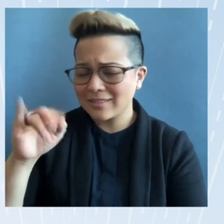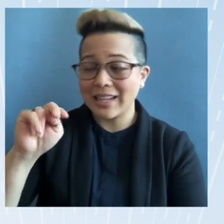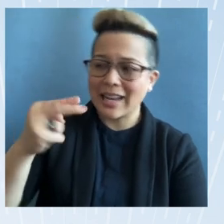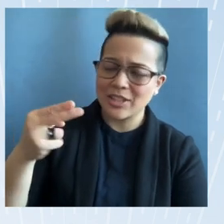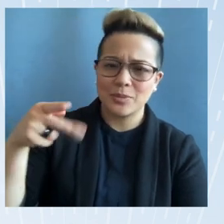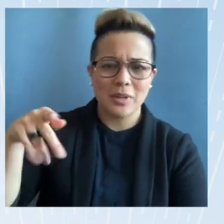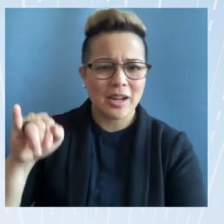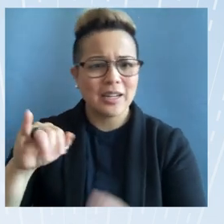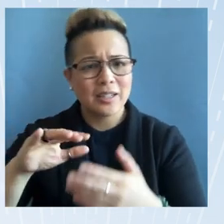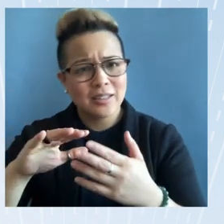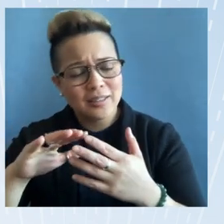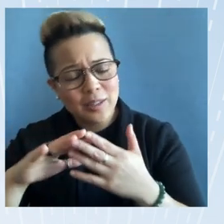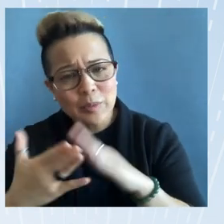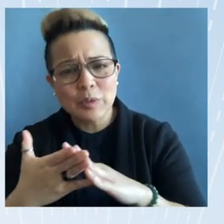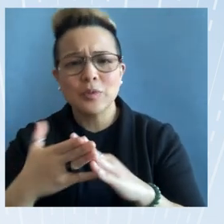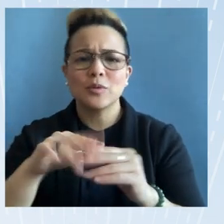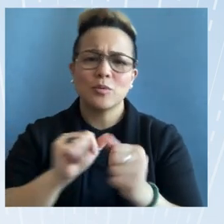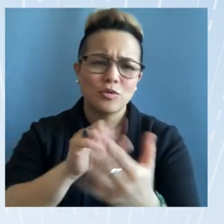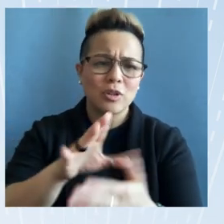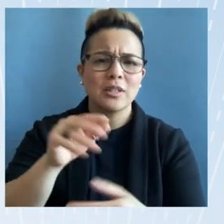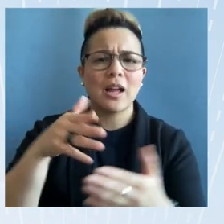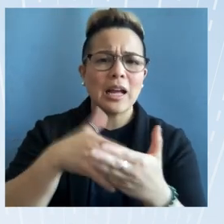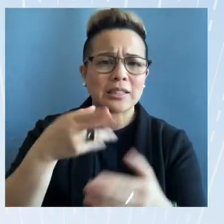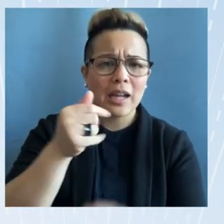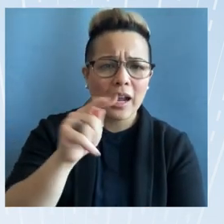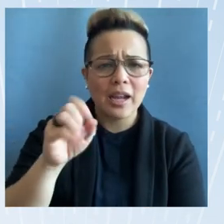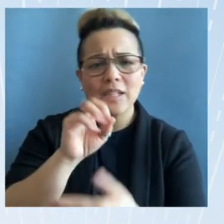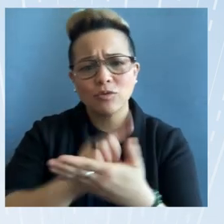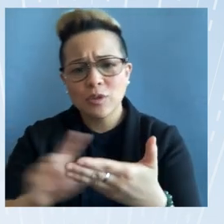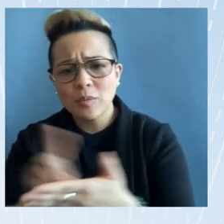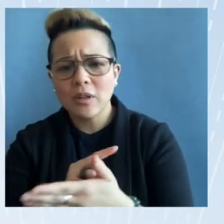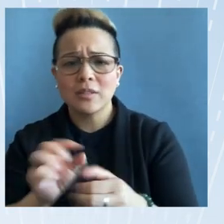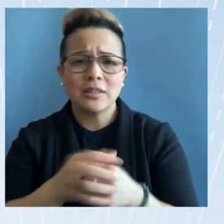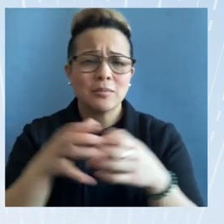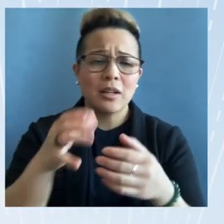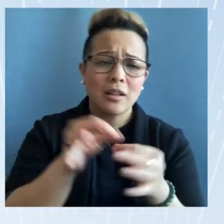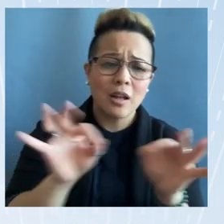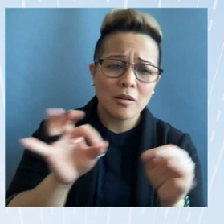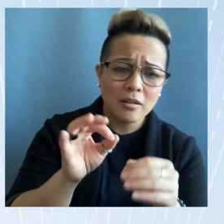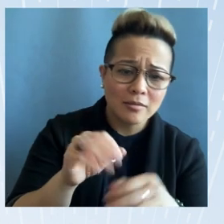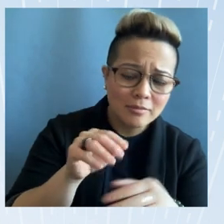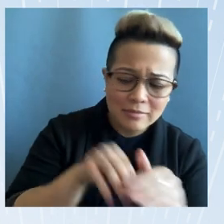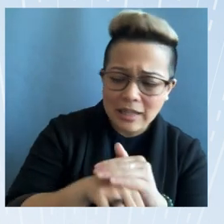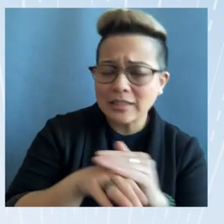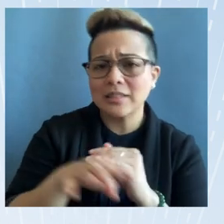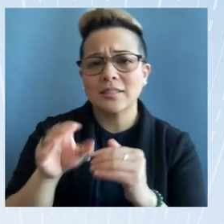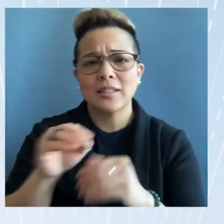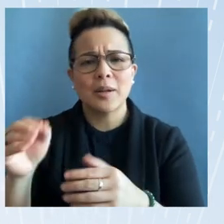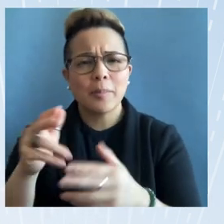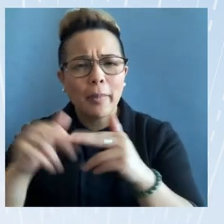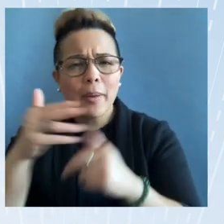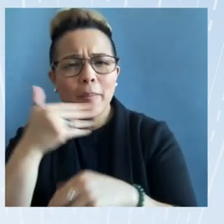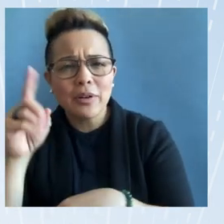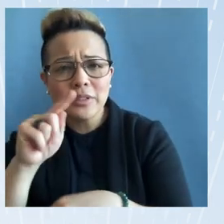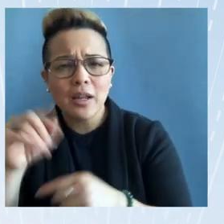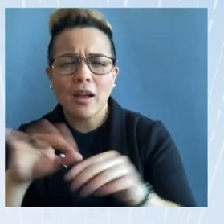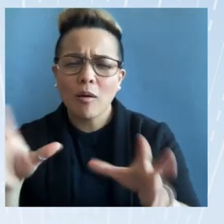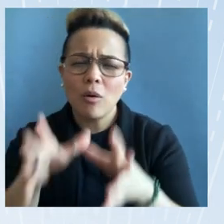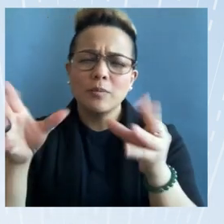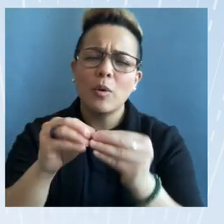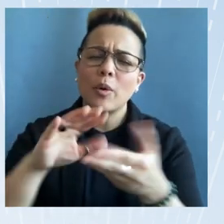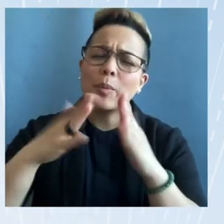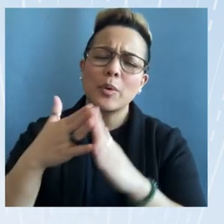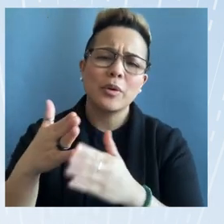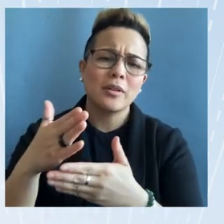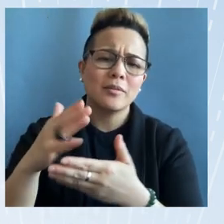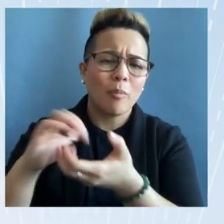inclusion and address anti-Asian hate and discrimination, expand language access, build better data, and cultivate more community partnerships. Because